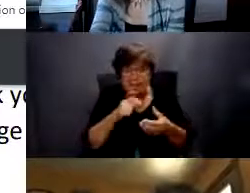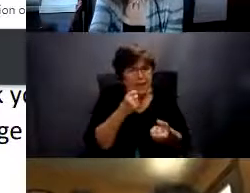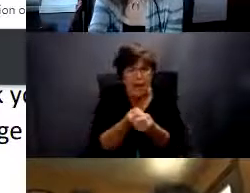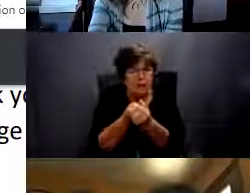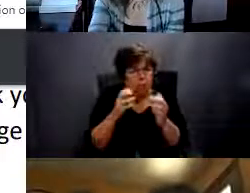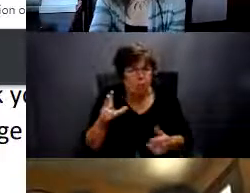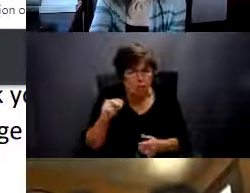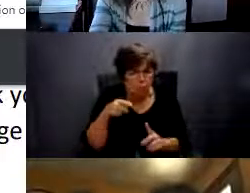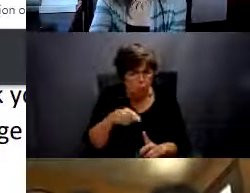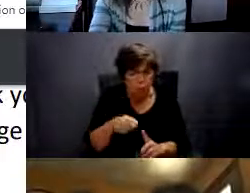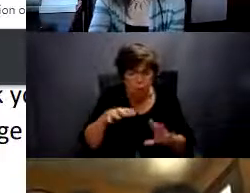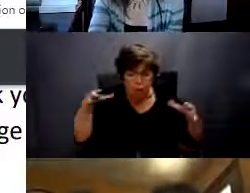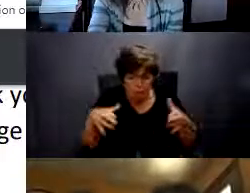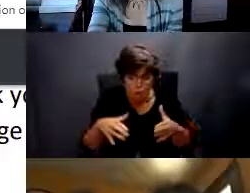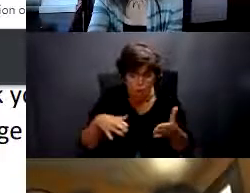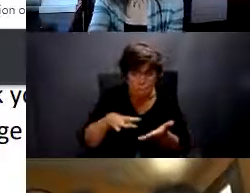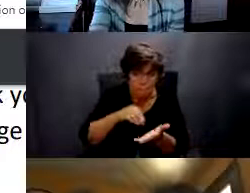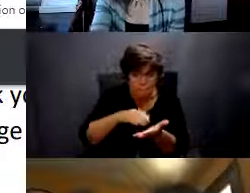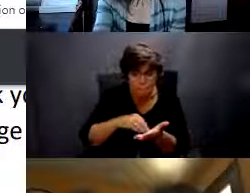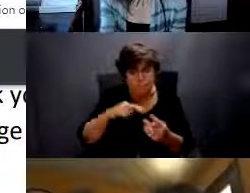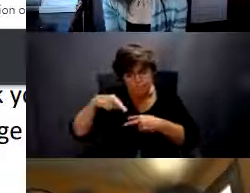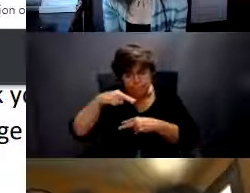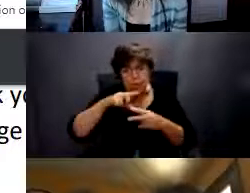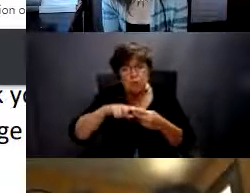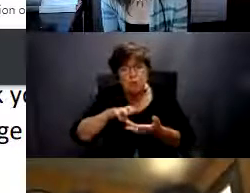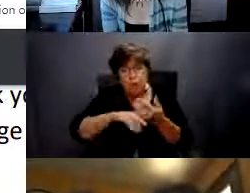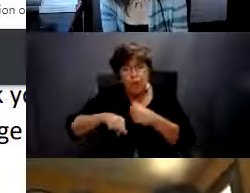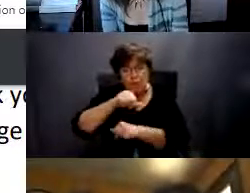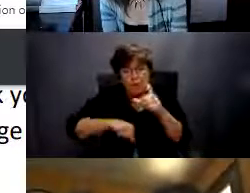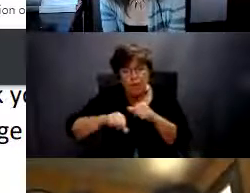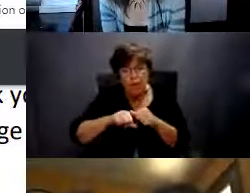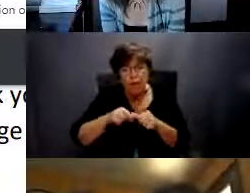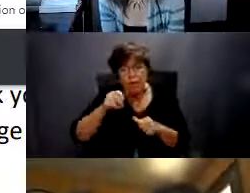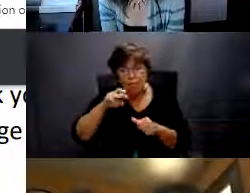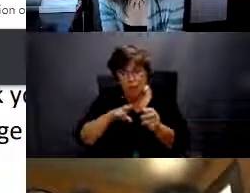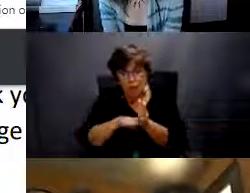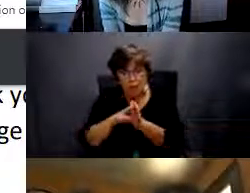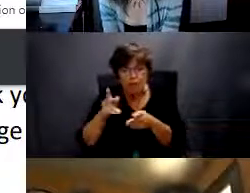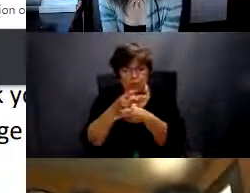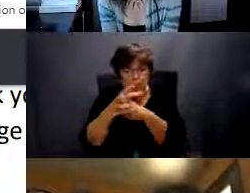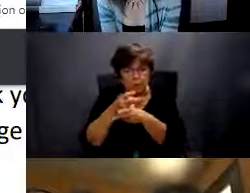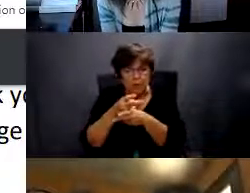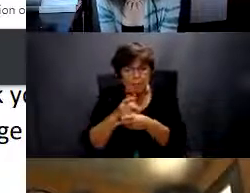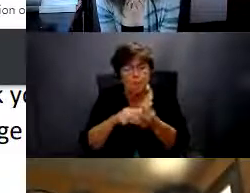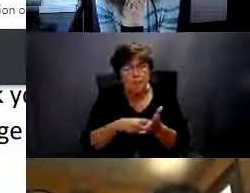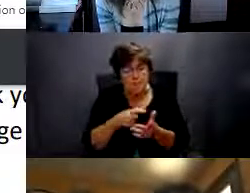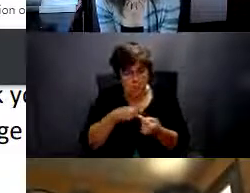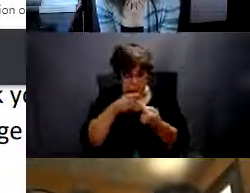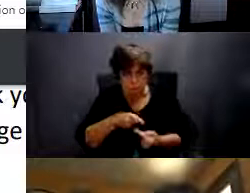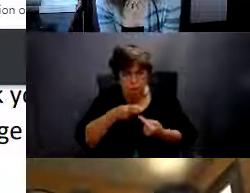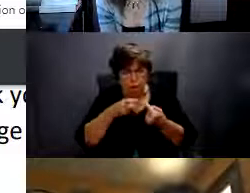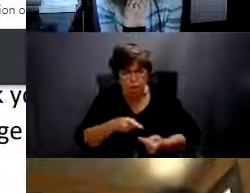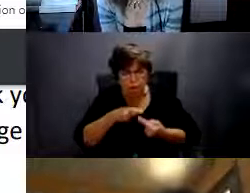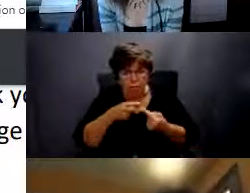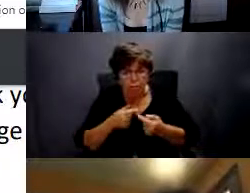and the focus of our gatherings is to learn and grow in peer supervision, disclosure of struggles may take place in order to gain support from